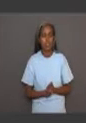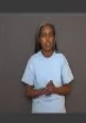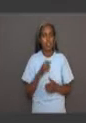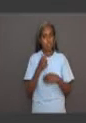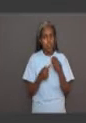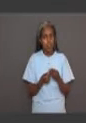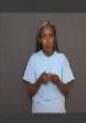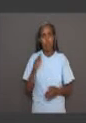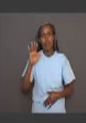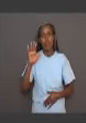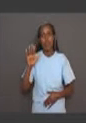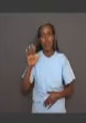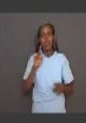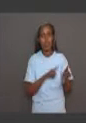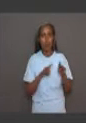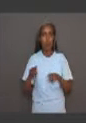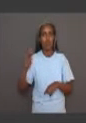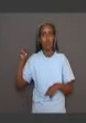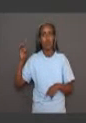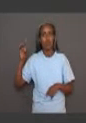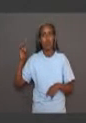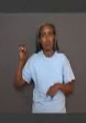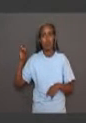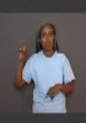So, 5 is also the mode.